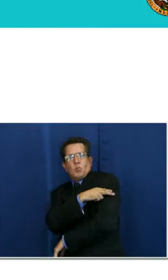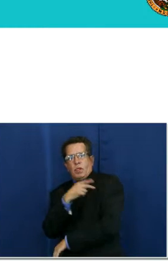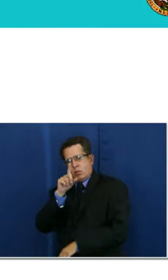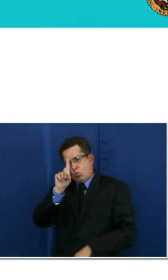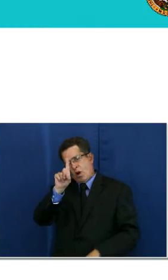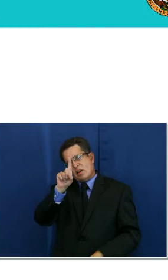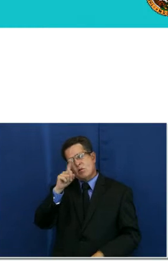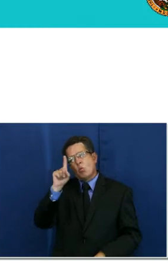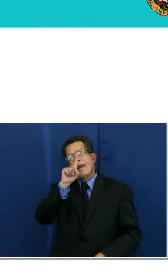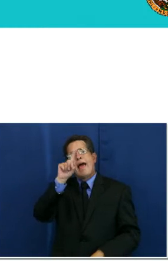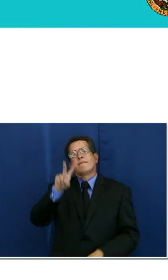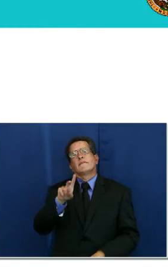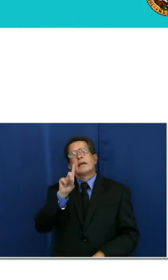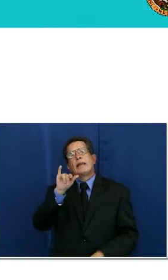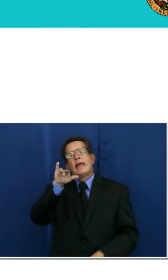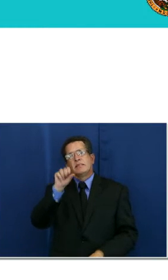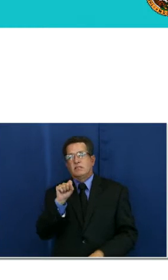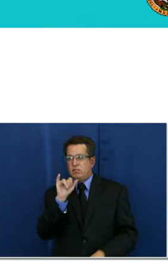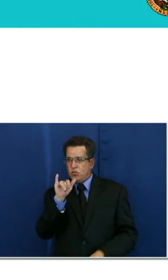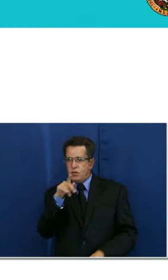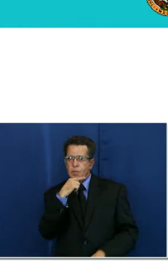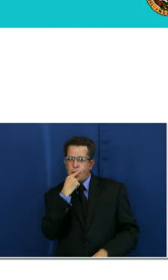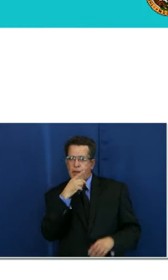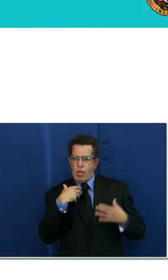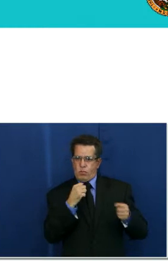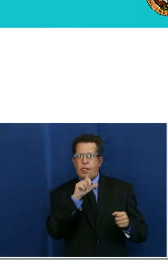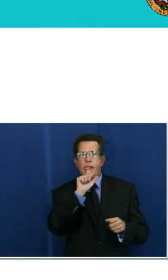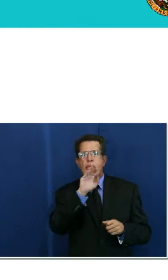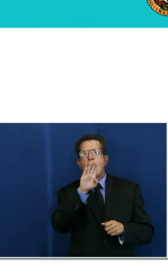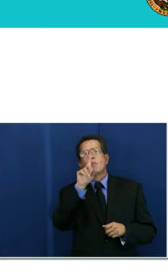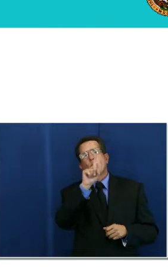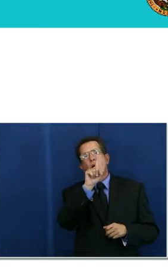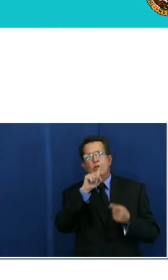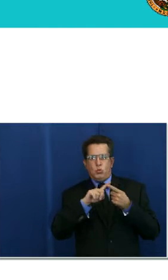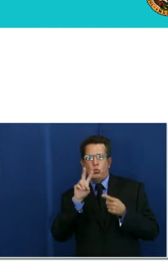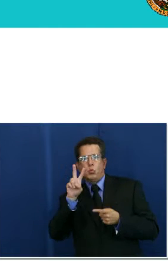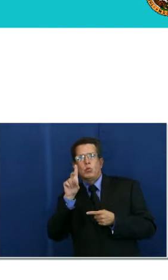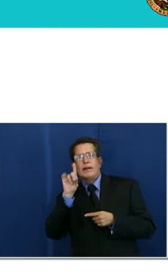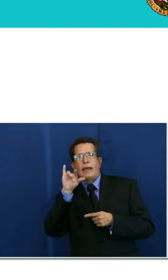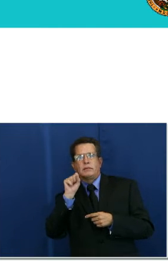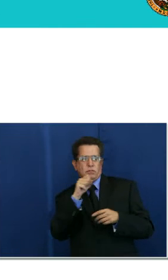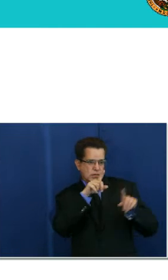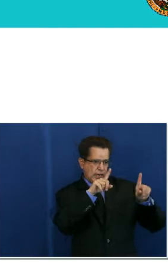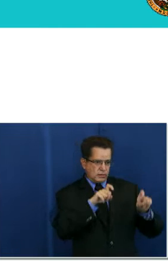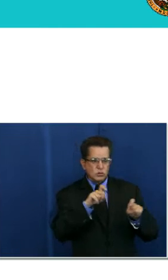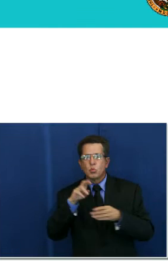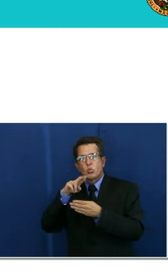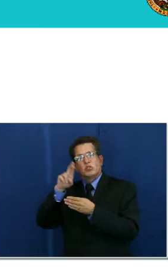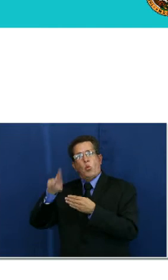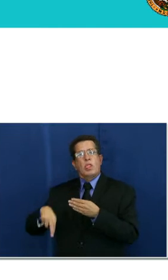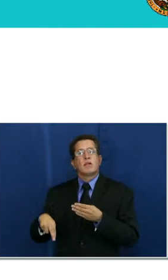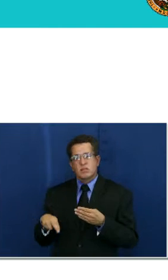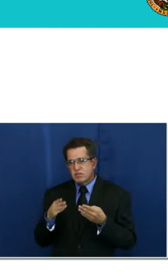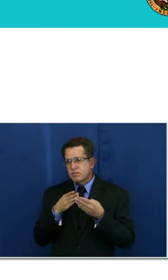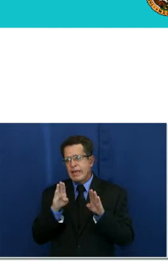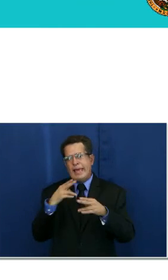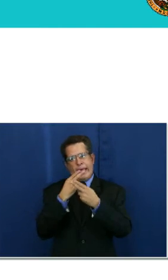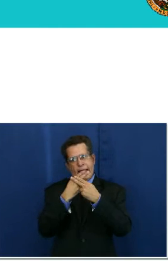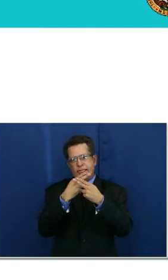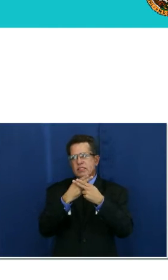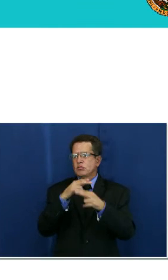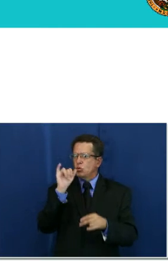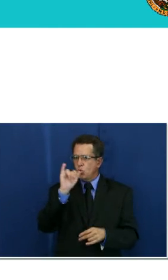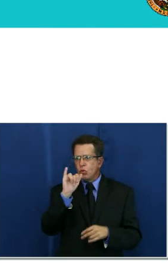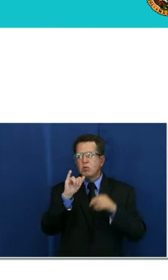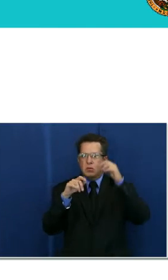1 and 1.5 days, our public health labs between 1 and 2, our county partner, or Helix partnership, between 1 and 1.5. The state